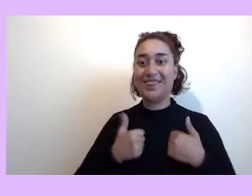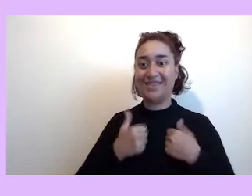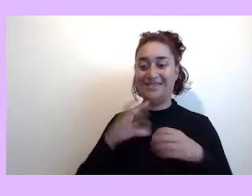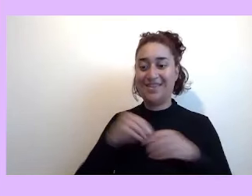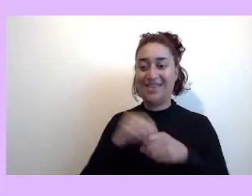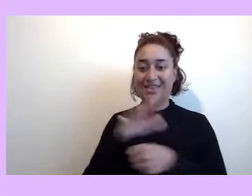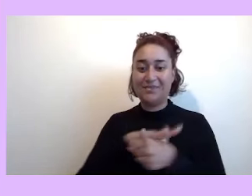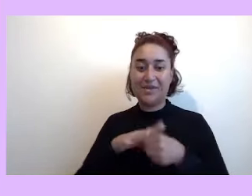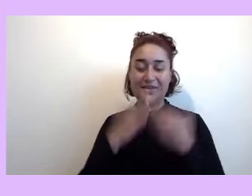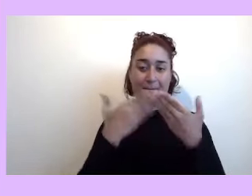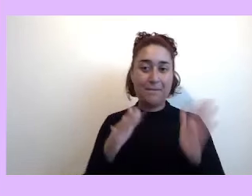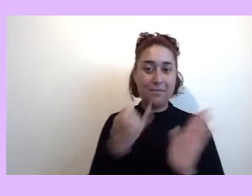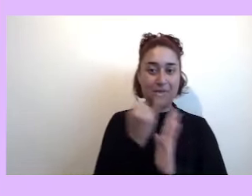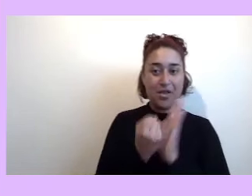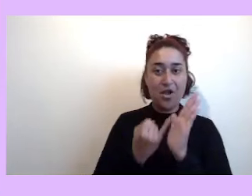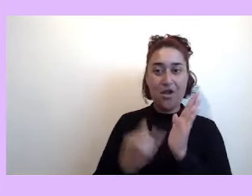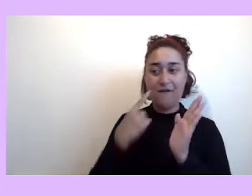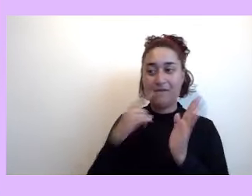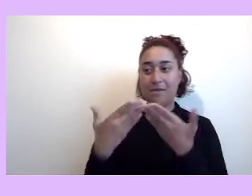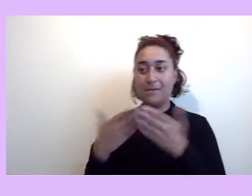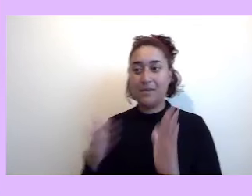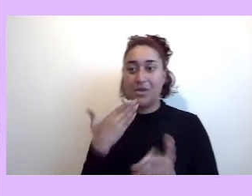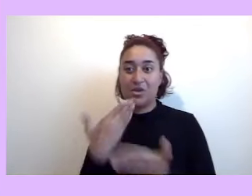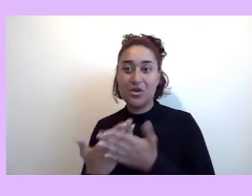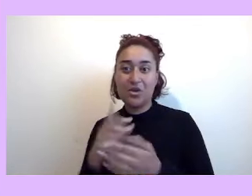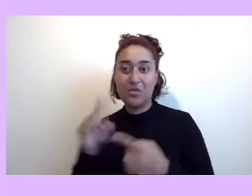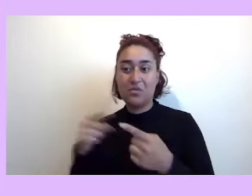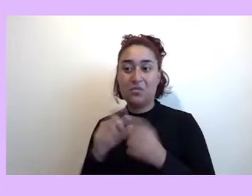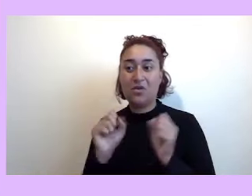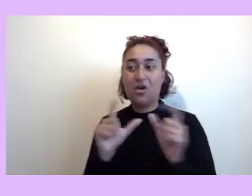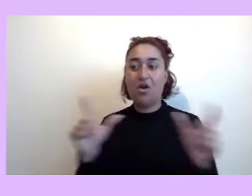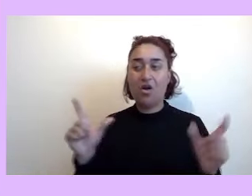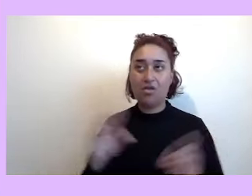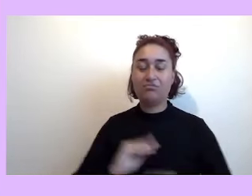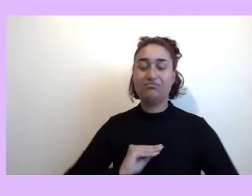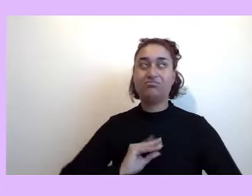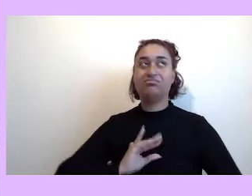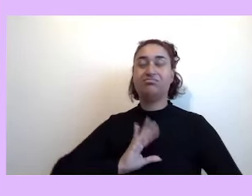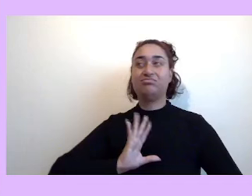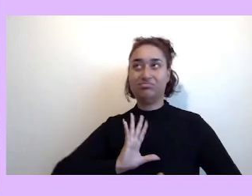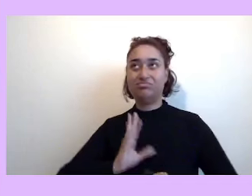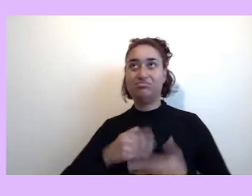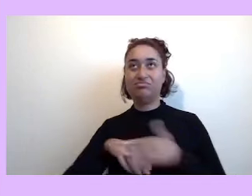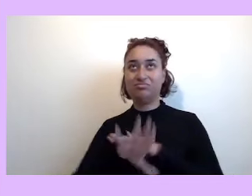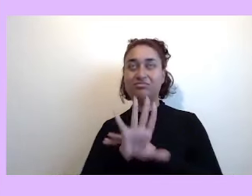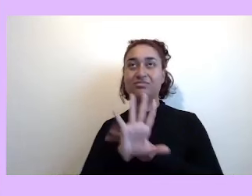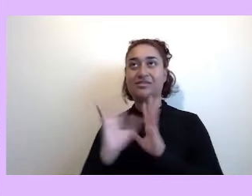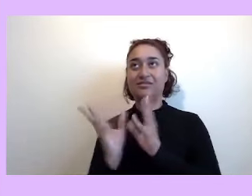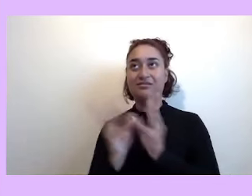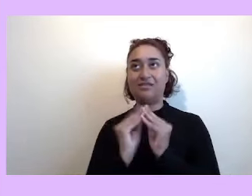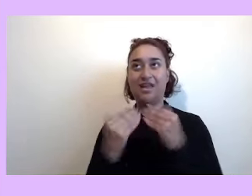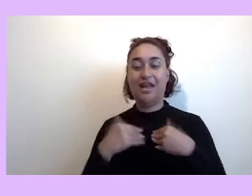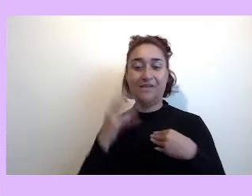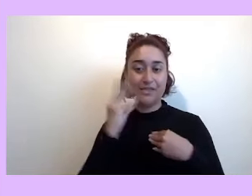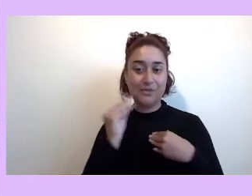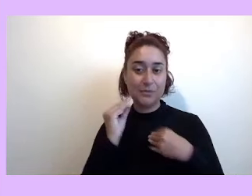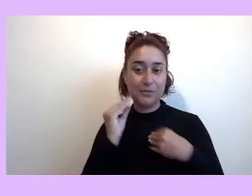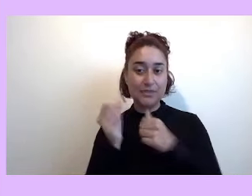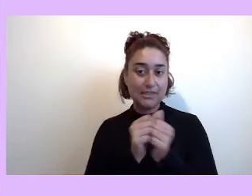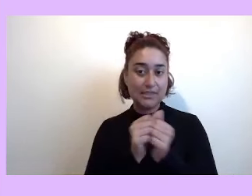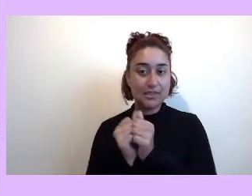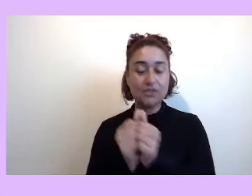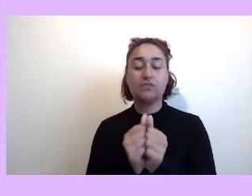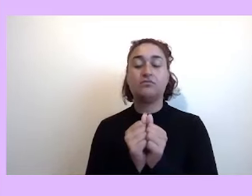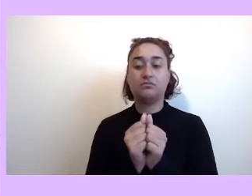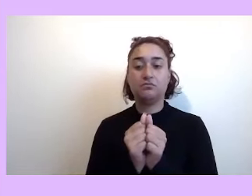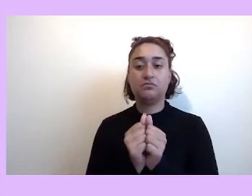public art for public good, when we all get into that space and collectively have an experience together, despite some of those differences